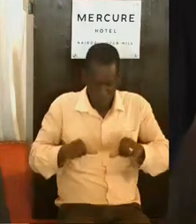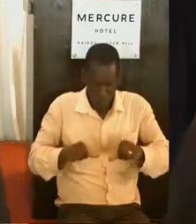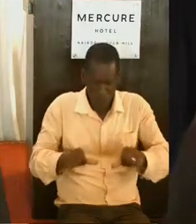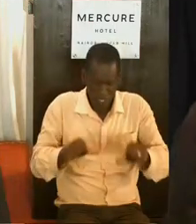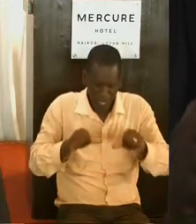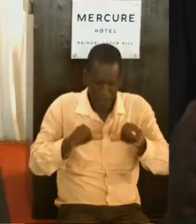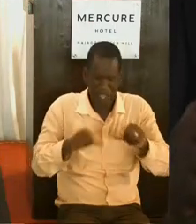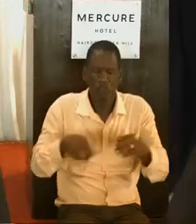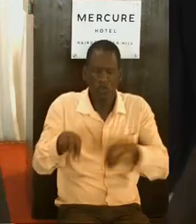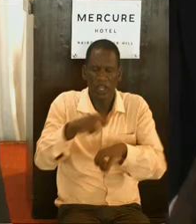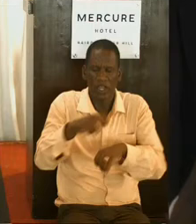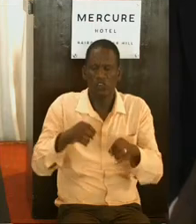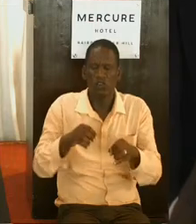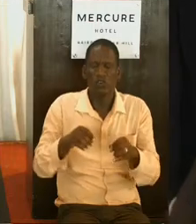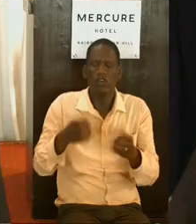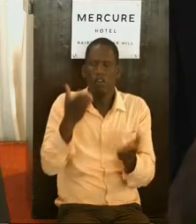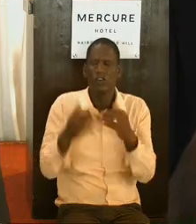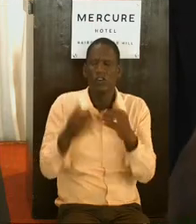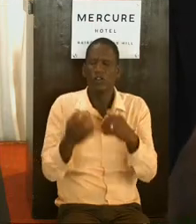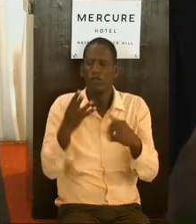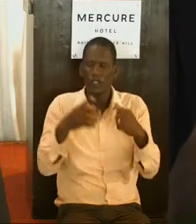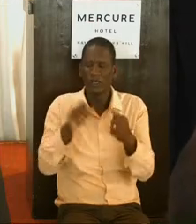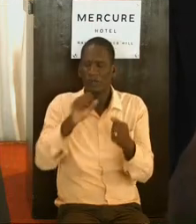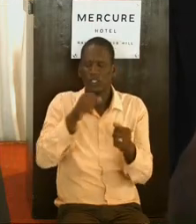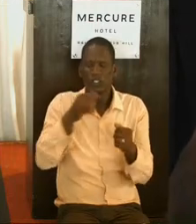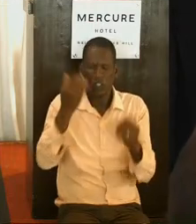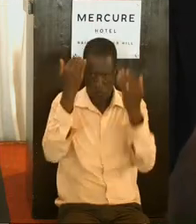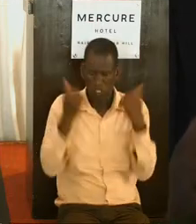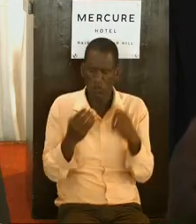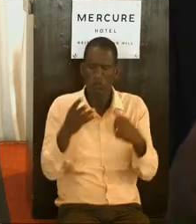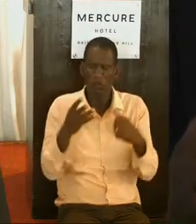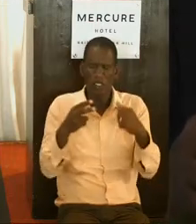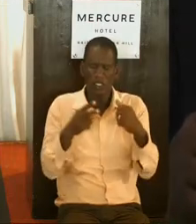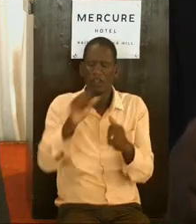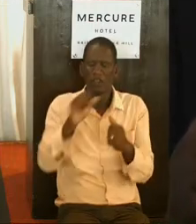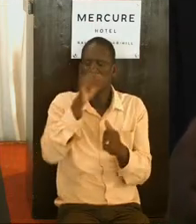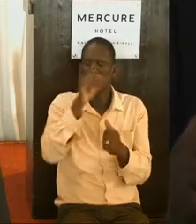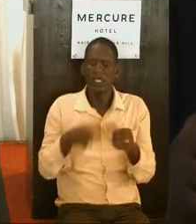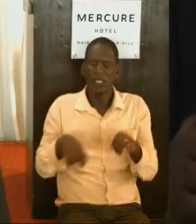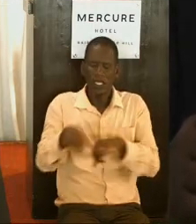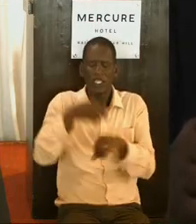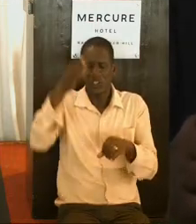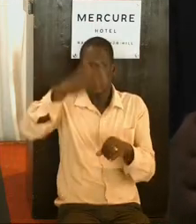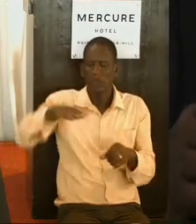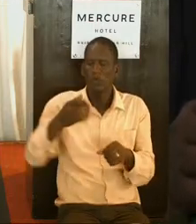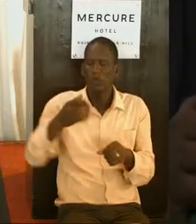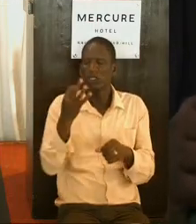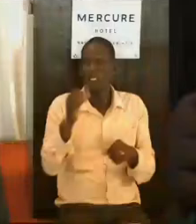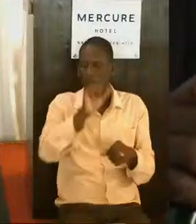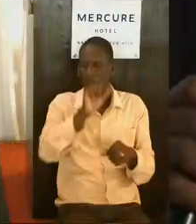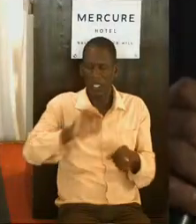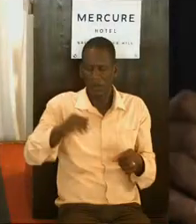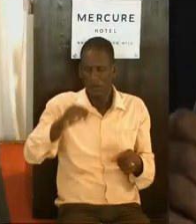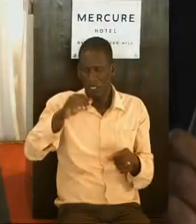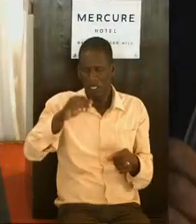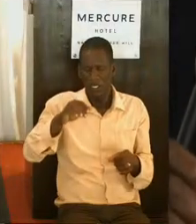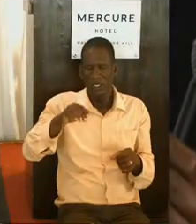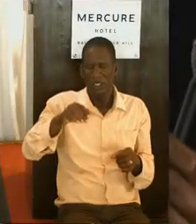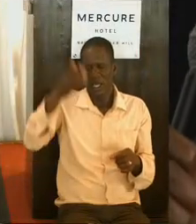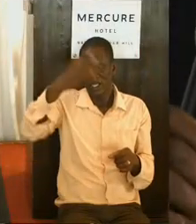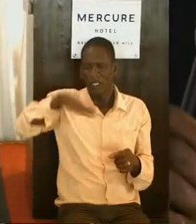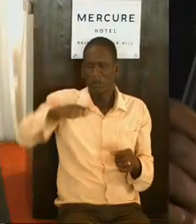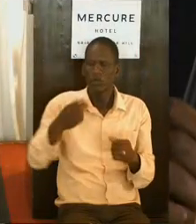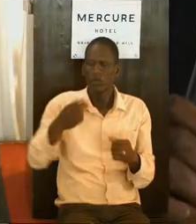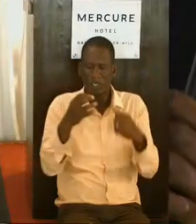values 46 out of 100 Judiciary at 47 percent the National Assembly at 30 and County assembly are 28